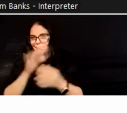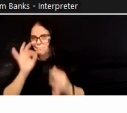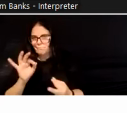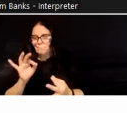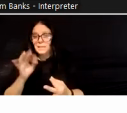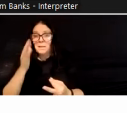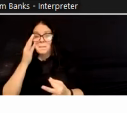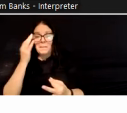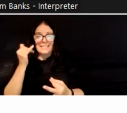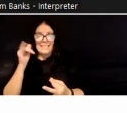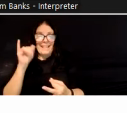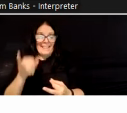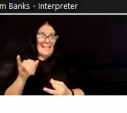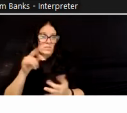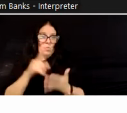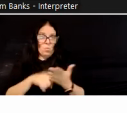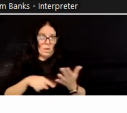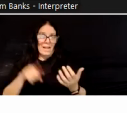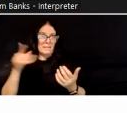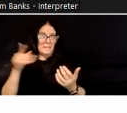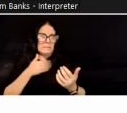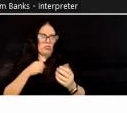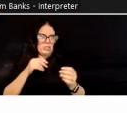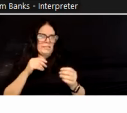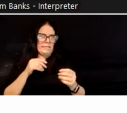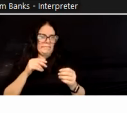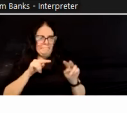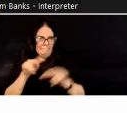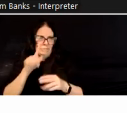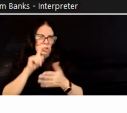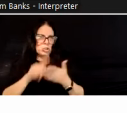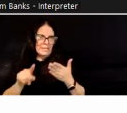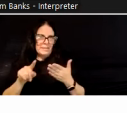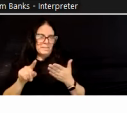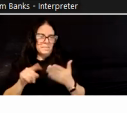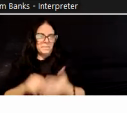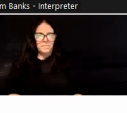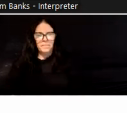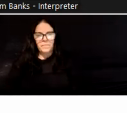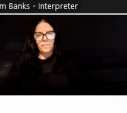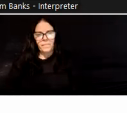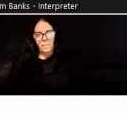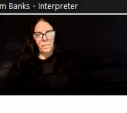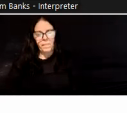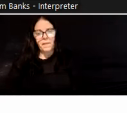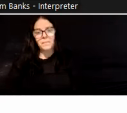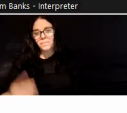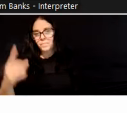in fact, this is exactly what ministry does. If they come and do a file audit, they will ask you for a